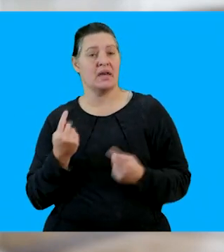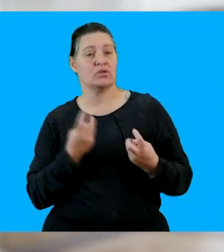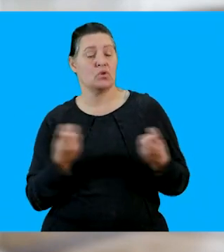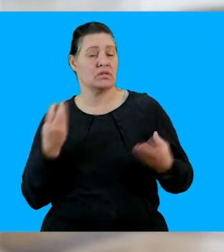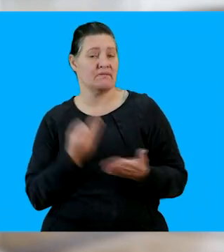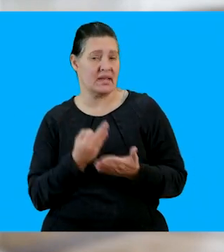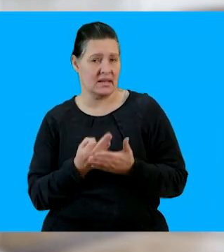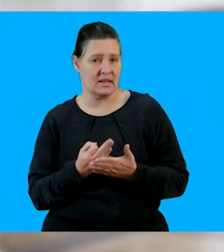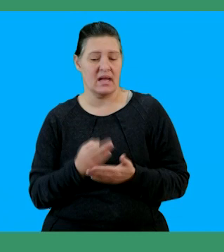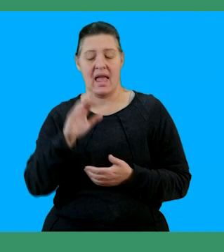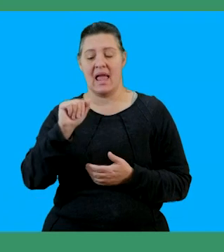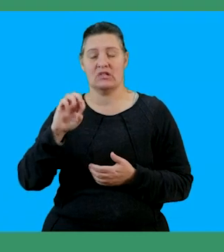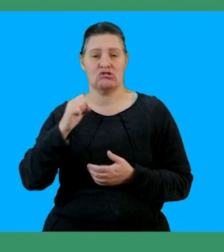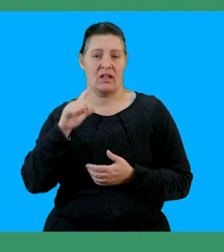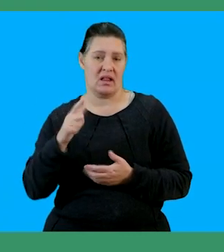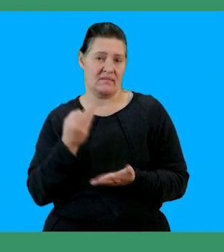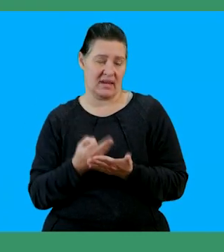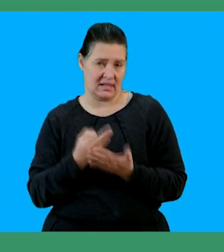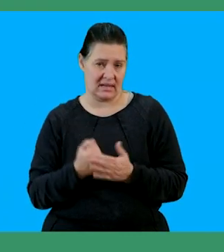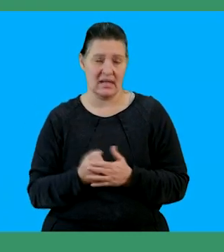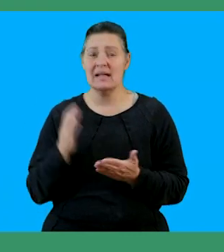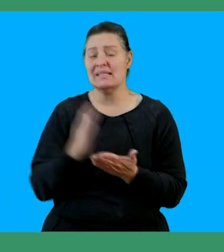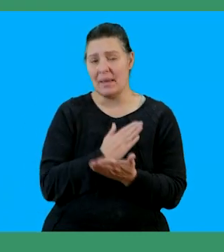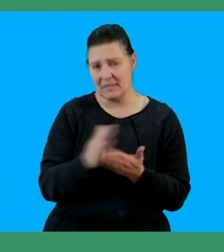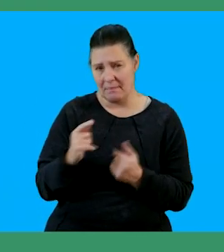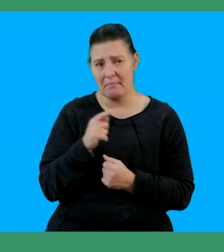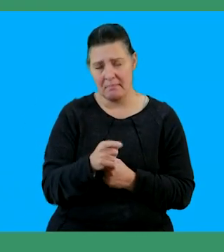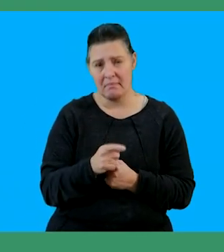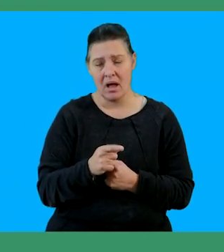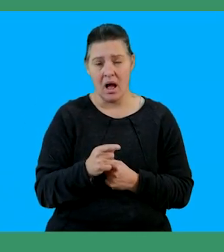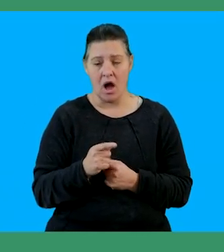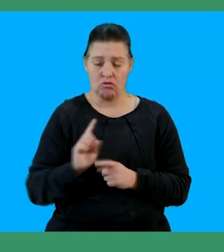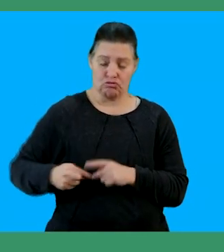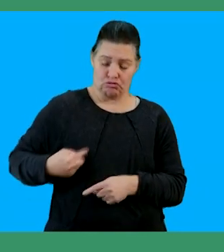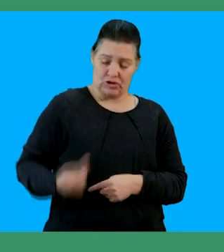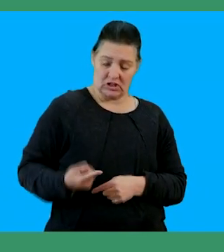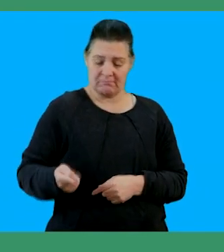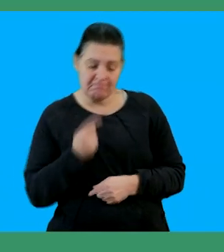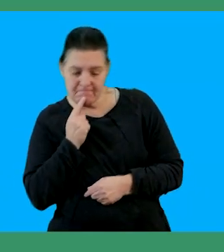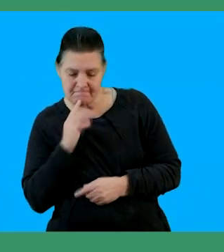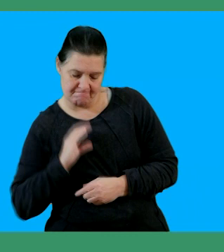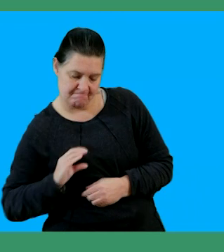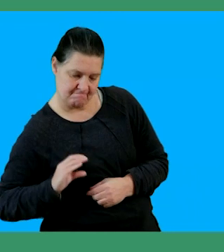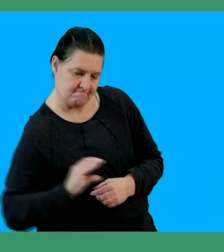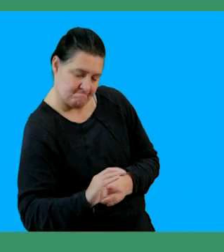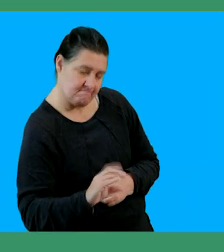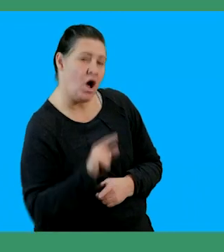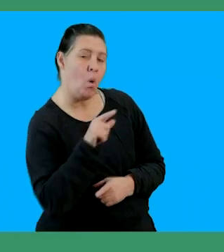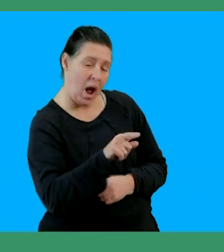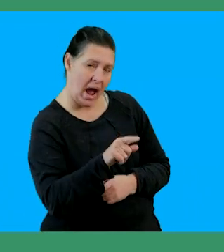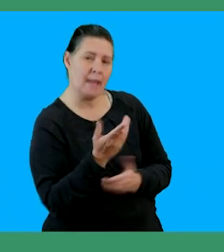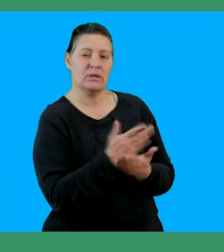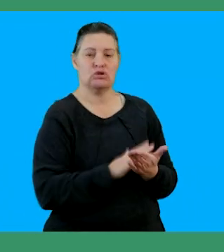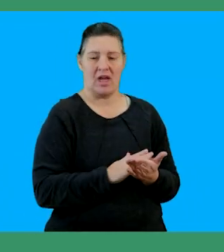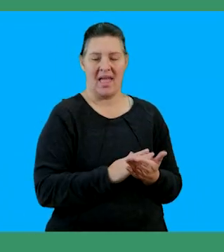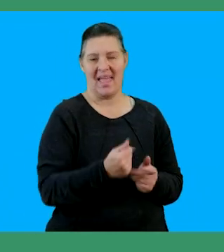source of funding is angel funding. Sometimes a wealthy entrepreneur offers financial help in